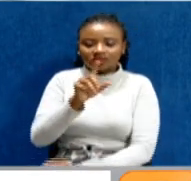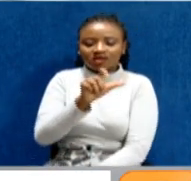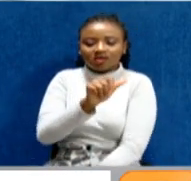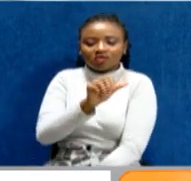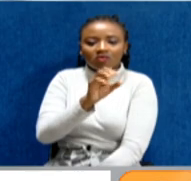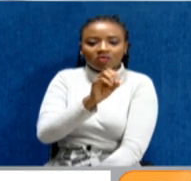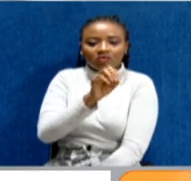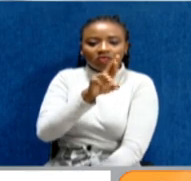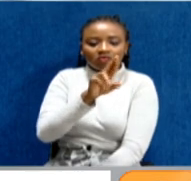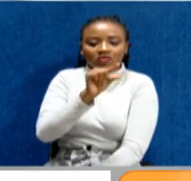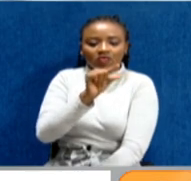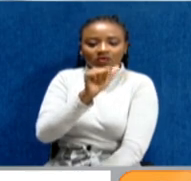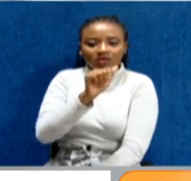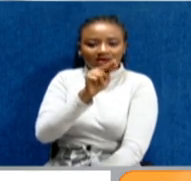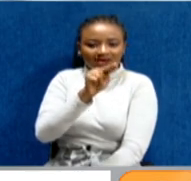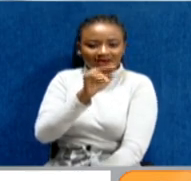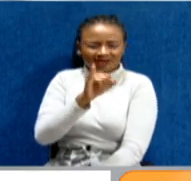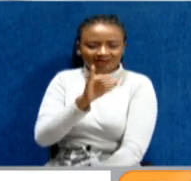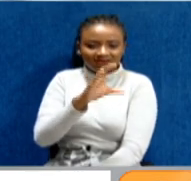difficult. Organic agriculture,